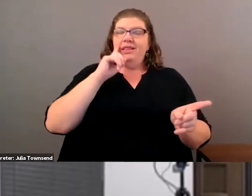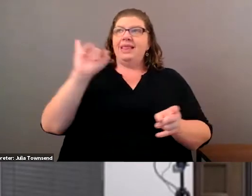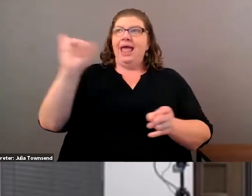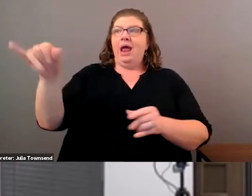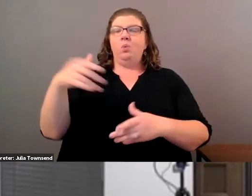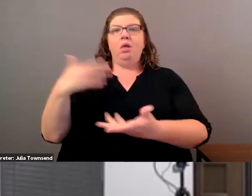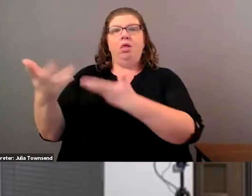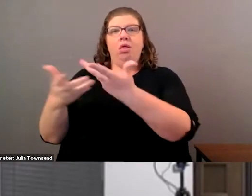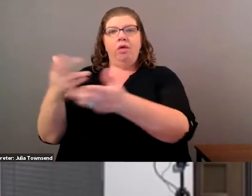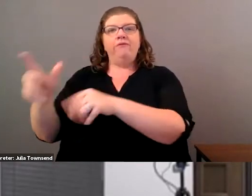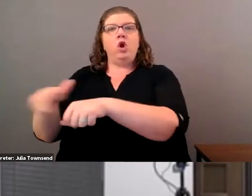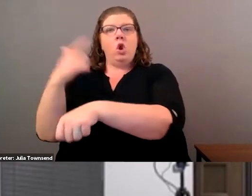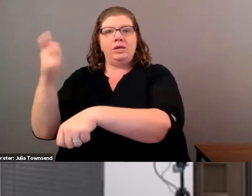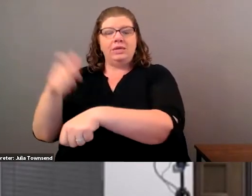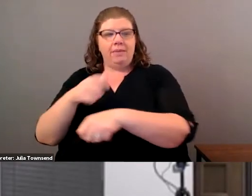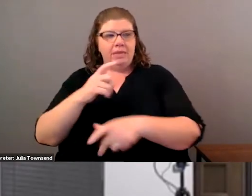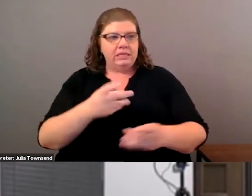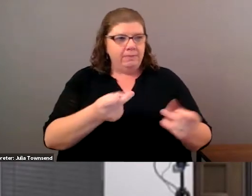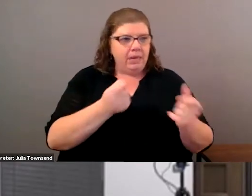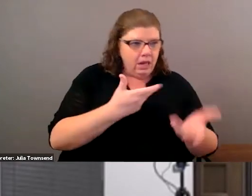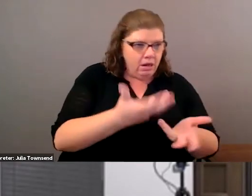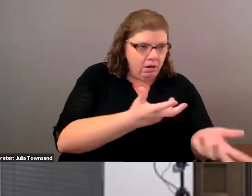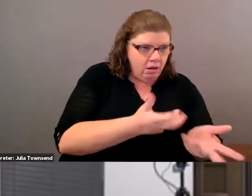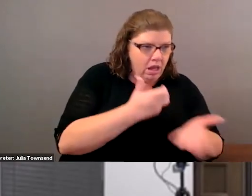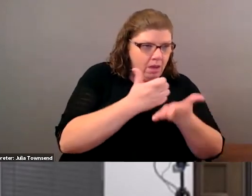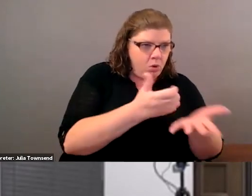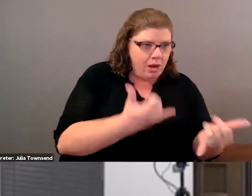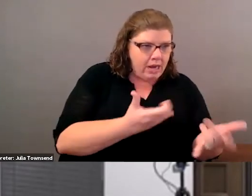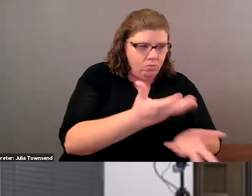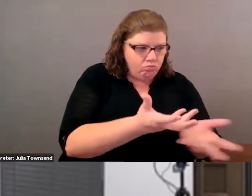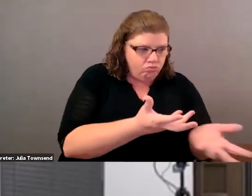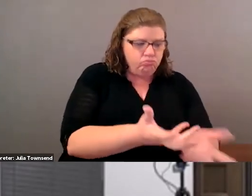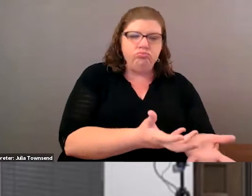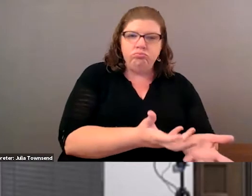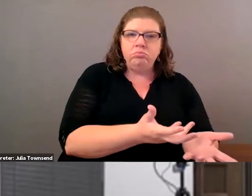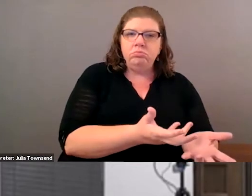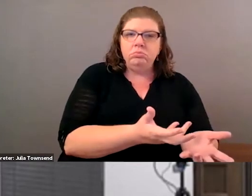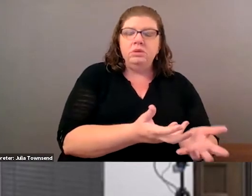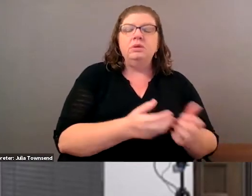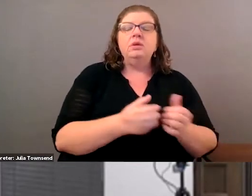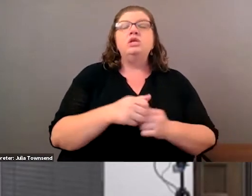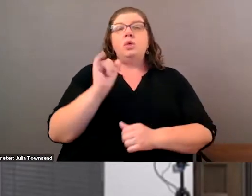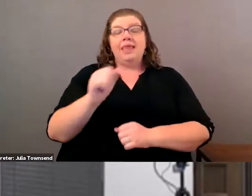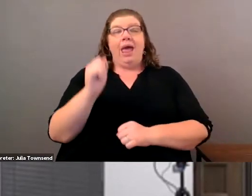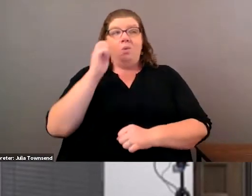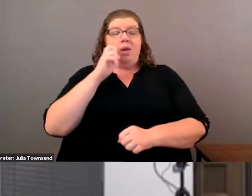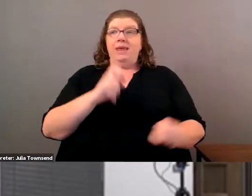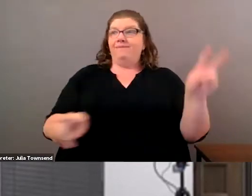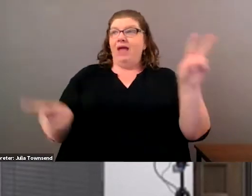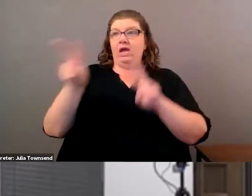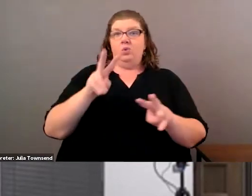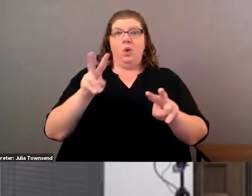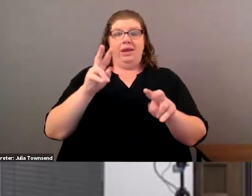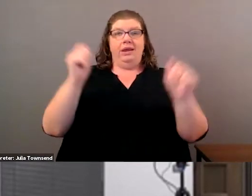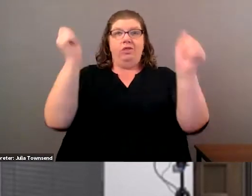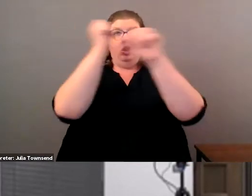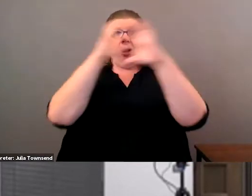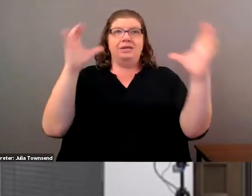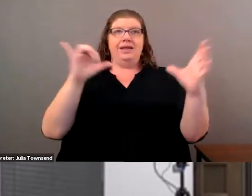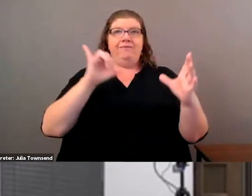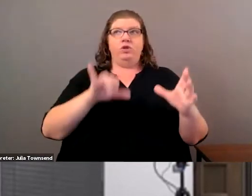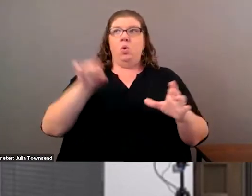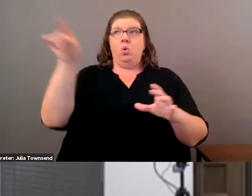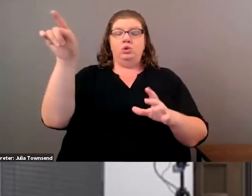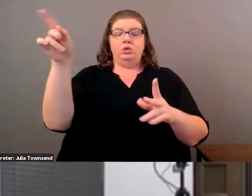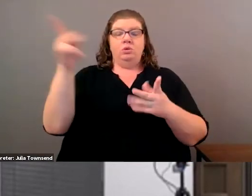to answer your main question is, it will be evaluated in the context of that those other